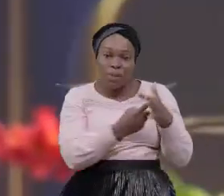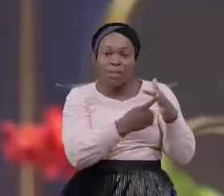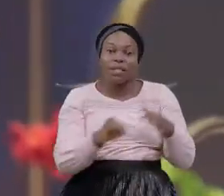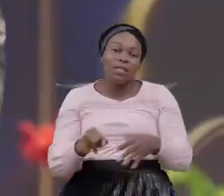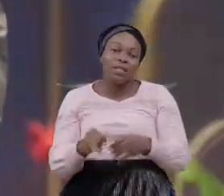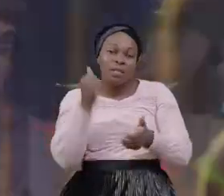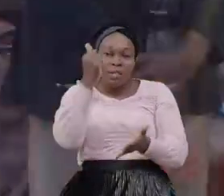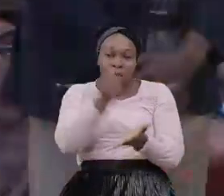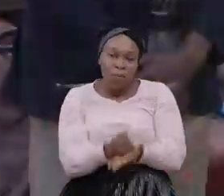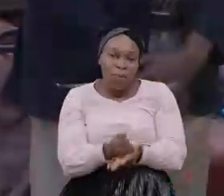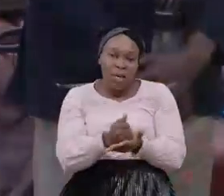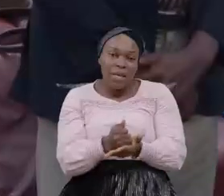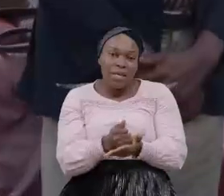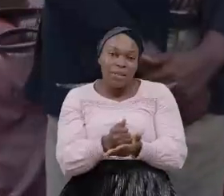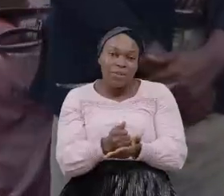Amen.